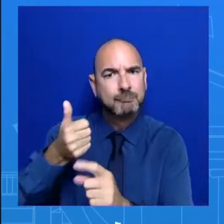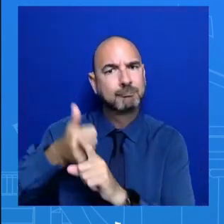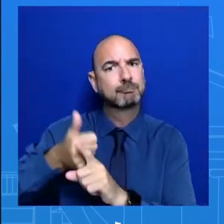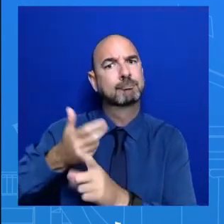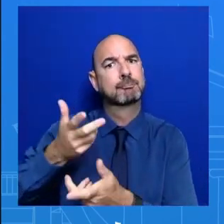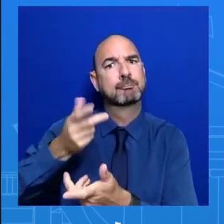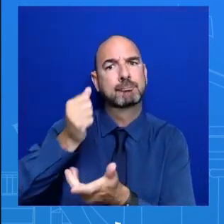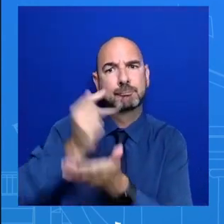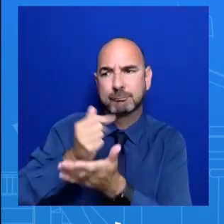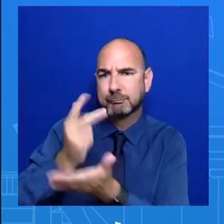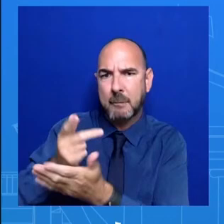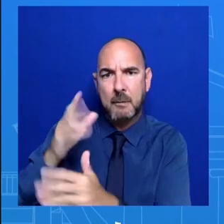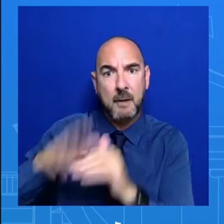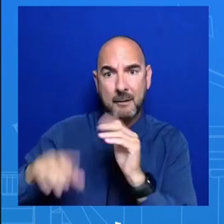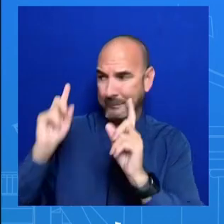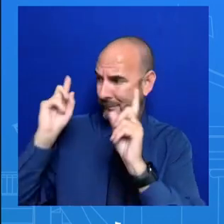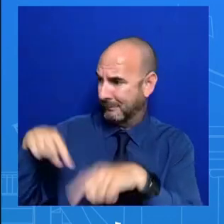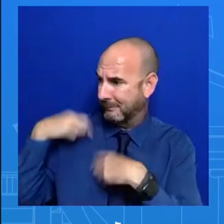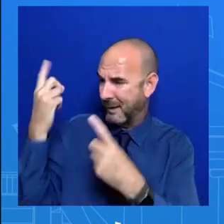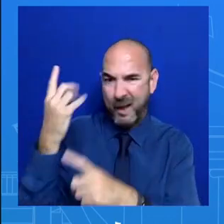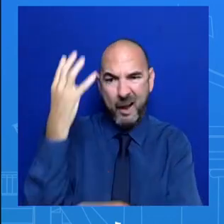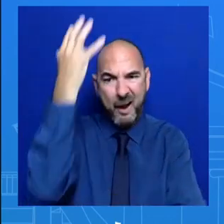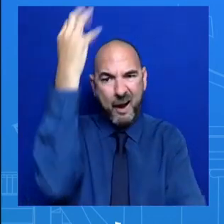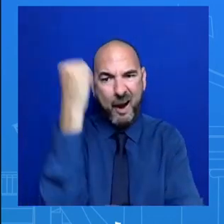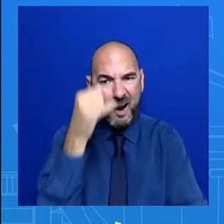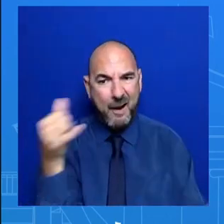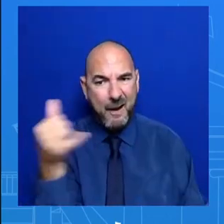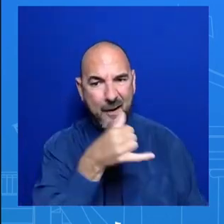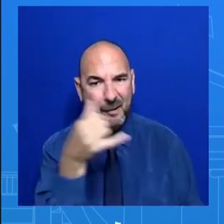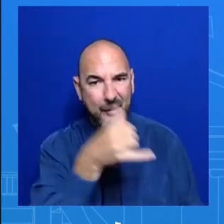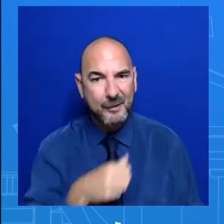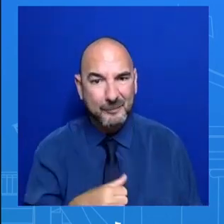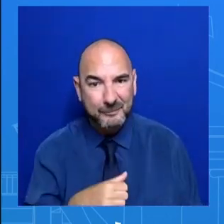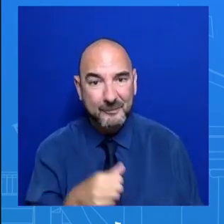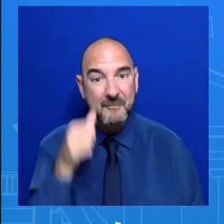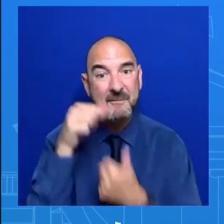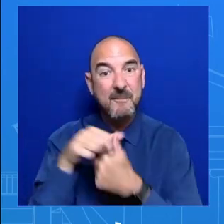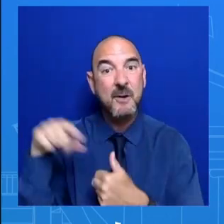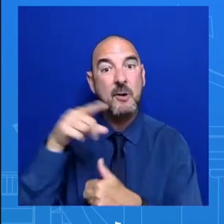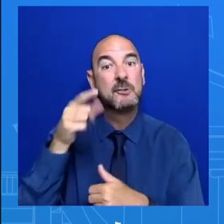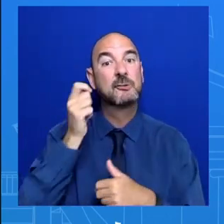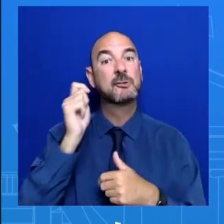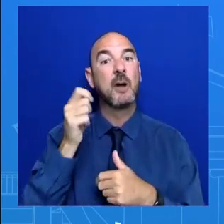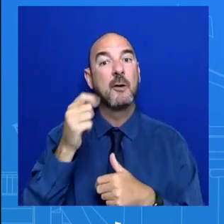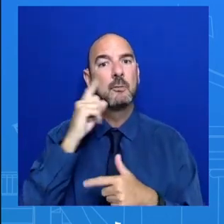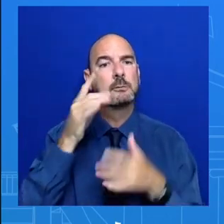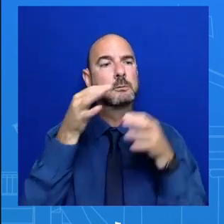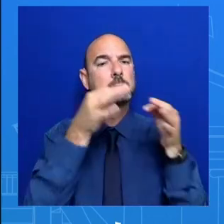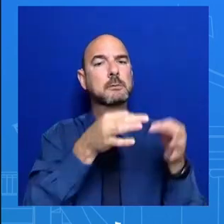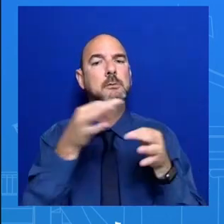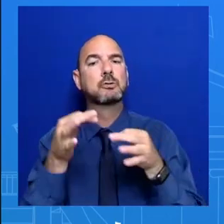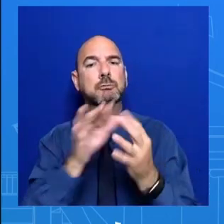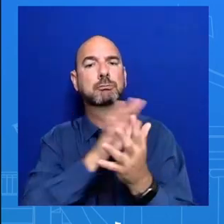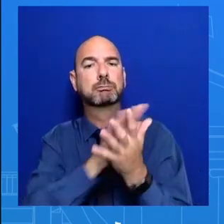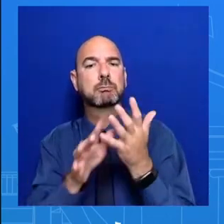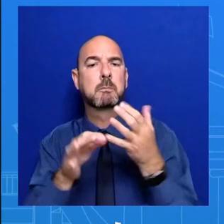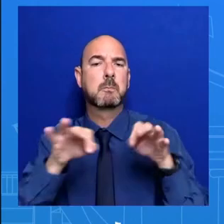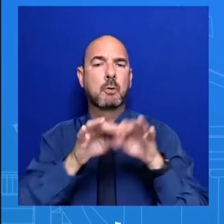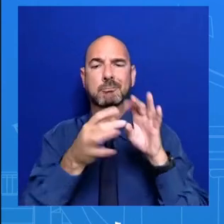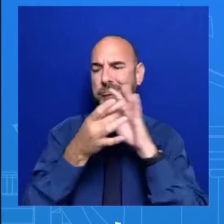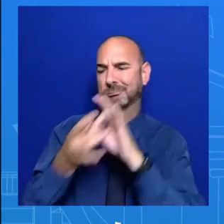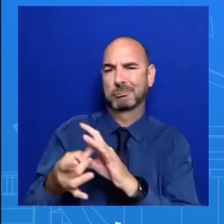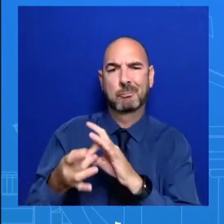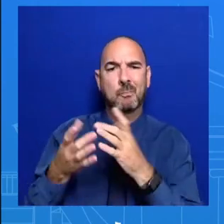let's remember, these judges will rule on issues critical to fundamental freedoms, reproductive health care, the freedom to